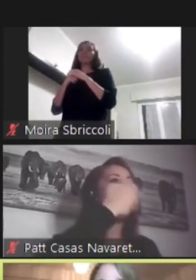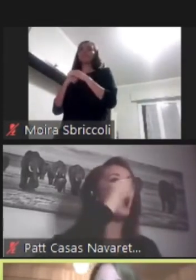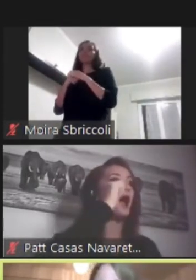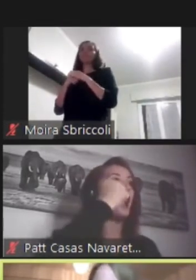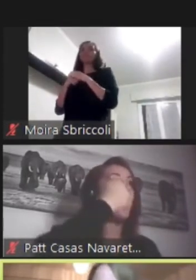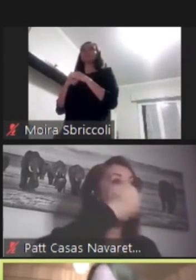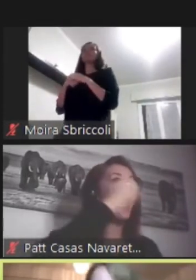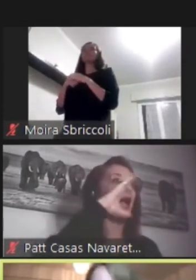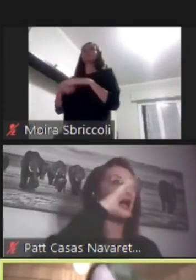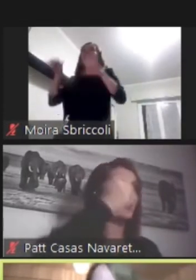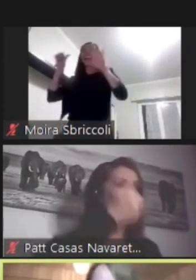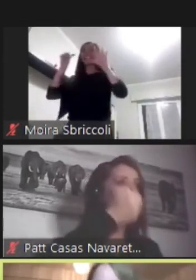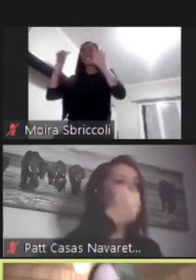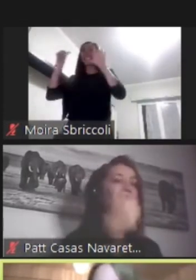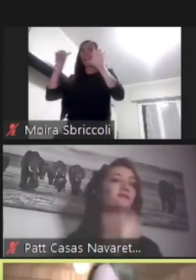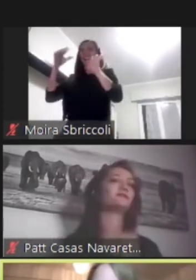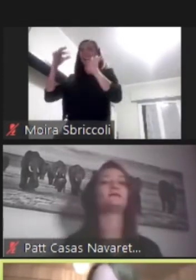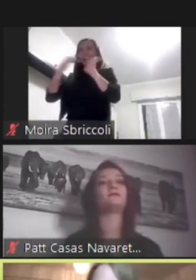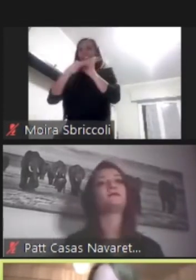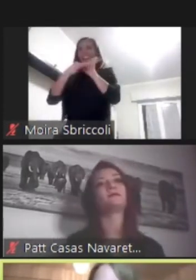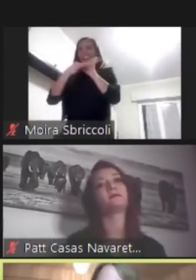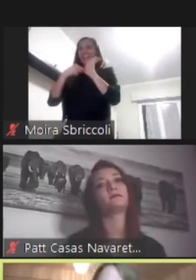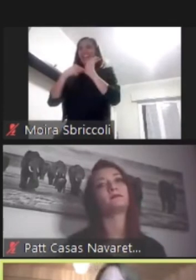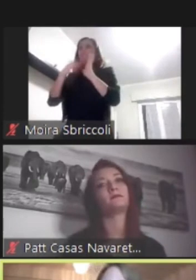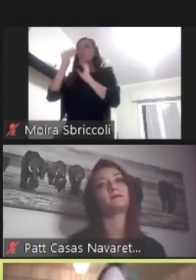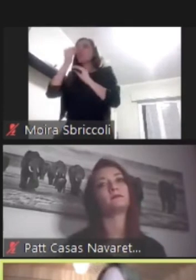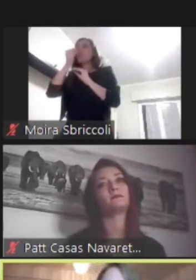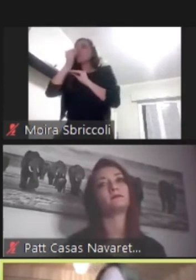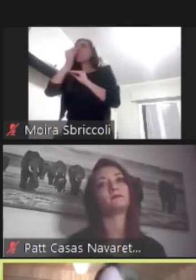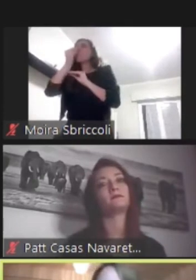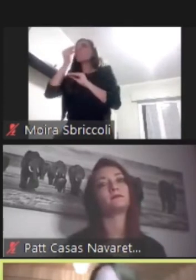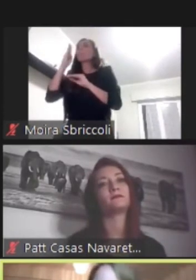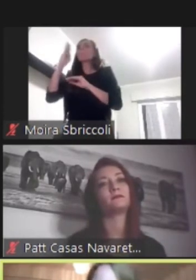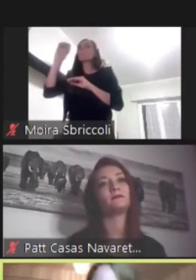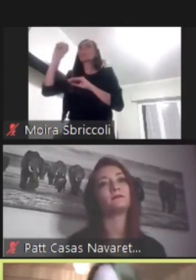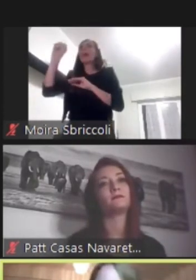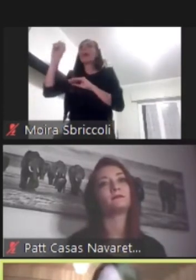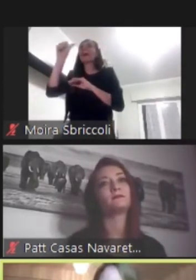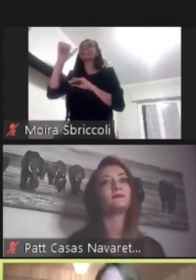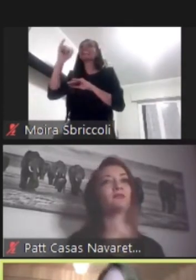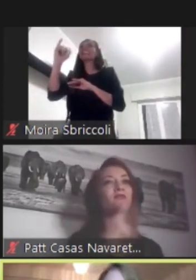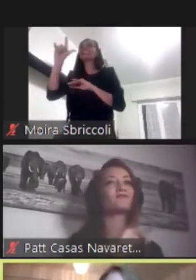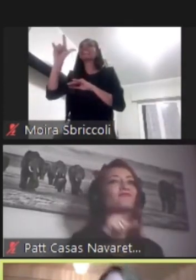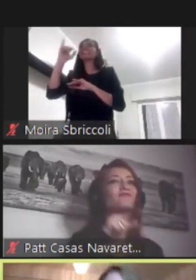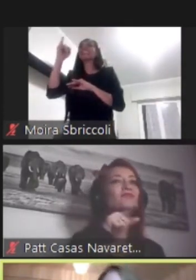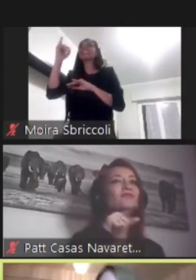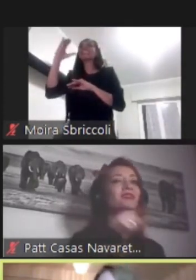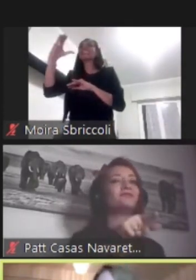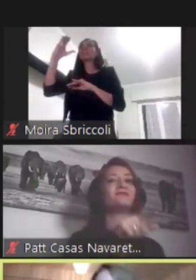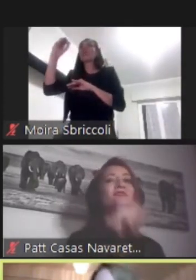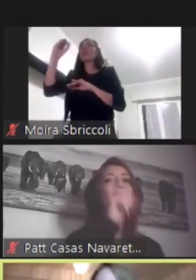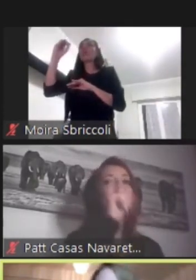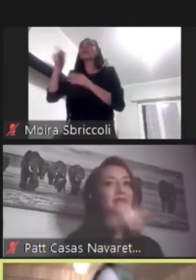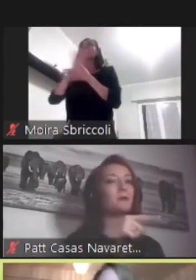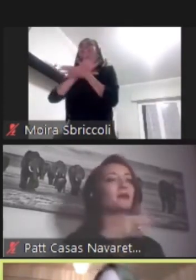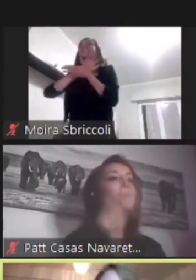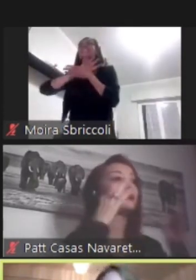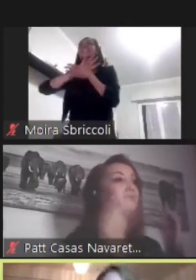considered an adaptogenic herb. So these natural substances that help to